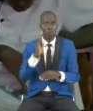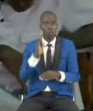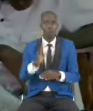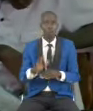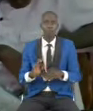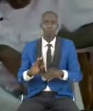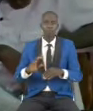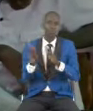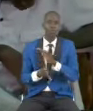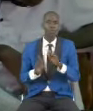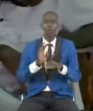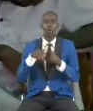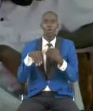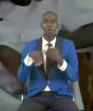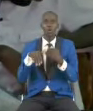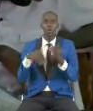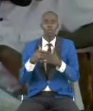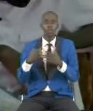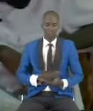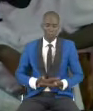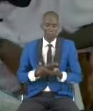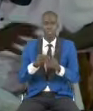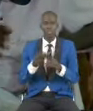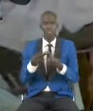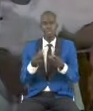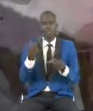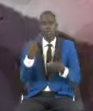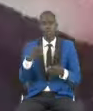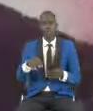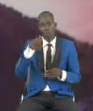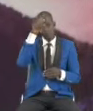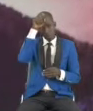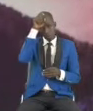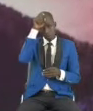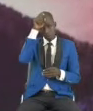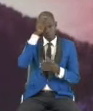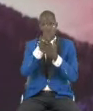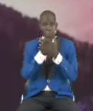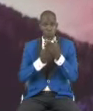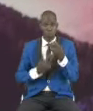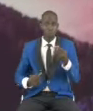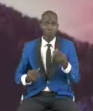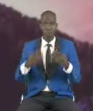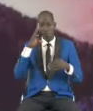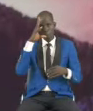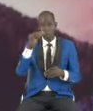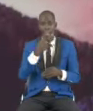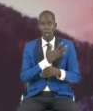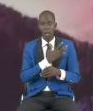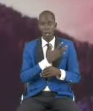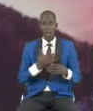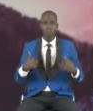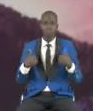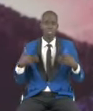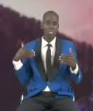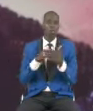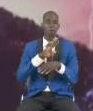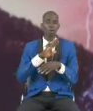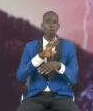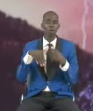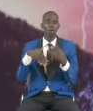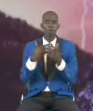land of Egypt, both man and beast, and against all the gods, all the idols